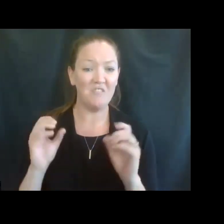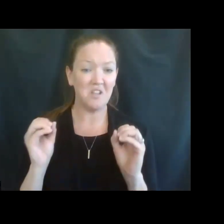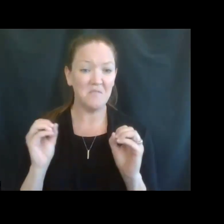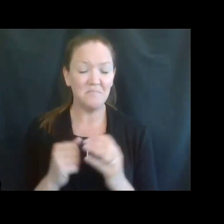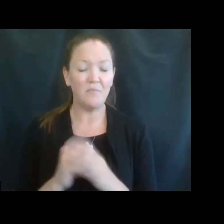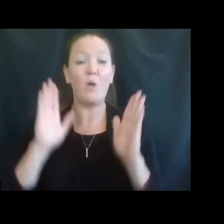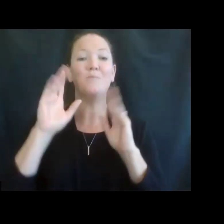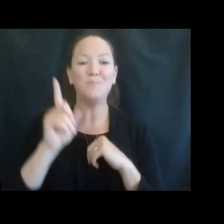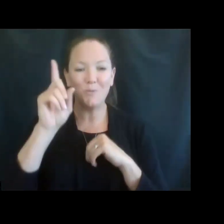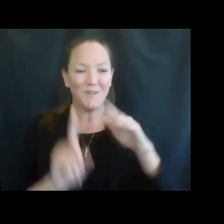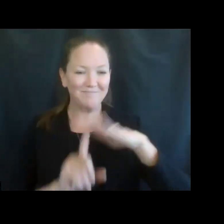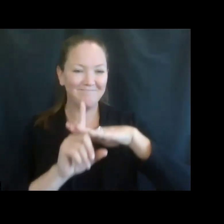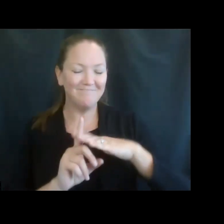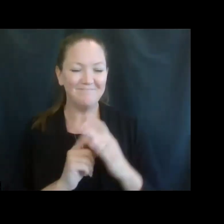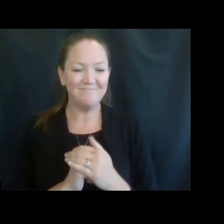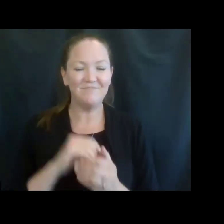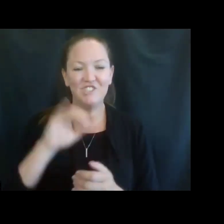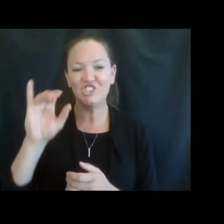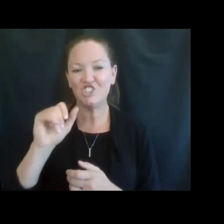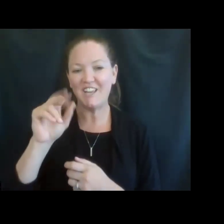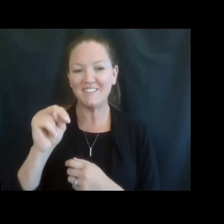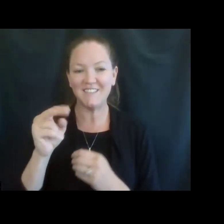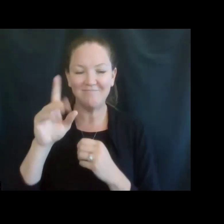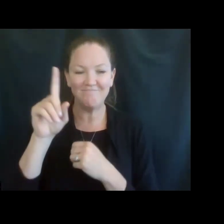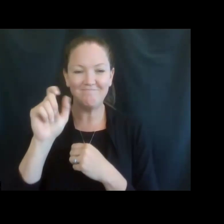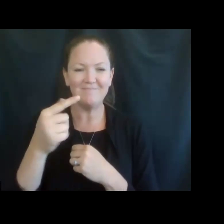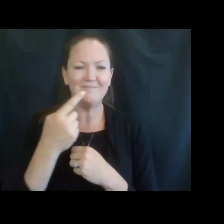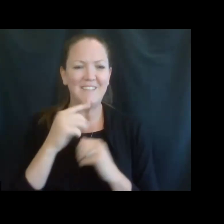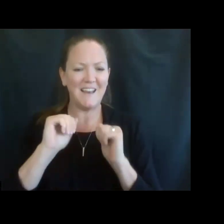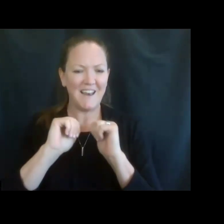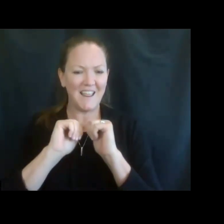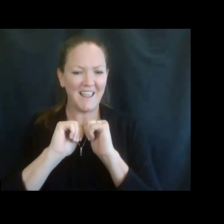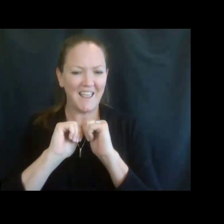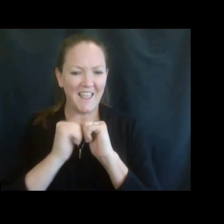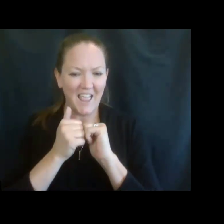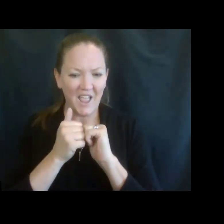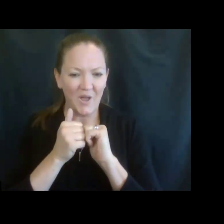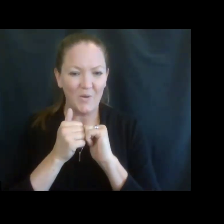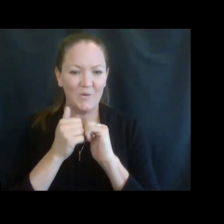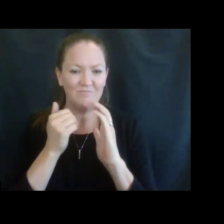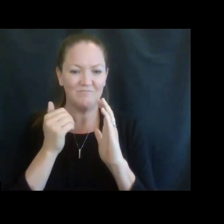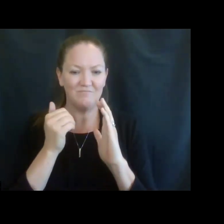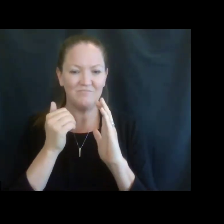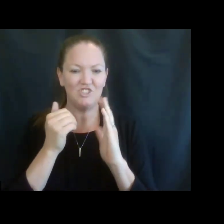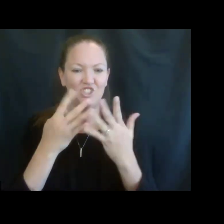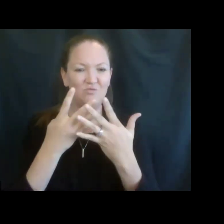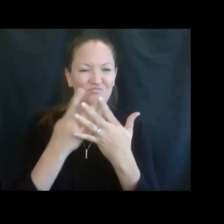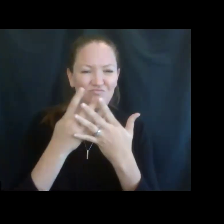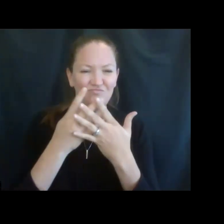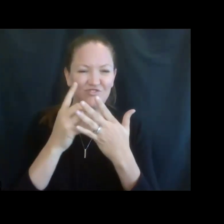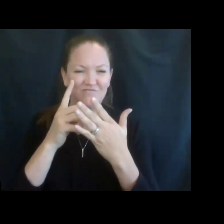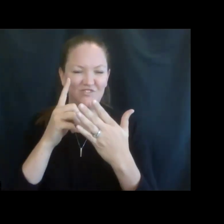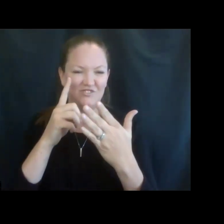Oh, there's one. Jason asked, how do you vet quality and keep it up, keep the DE resource finder